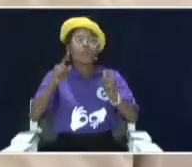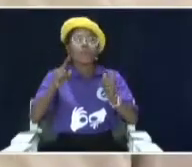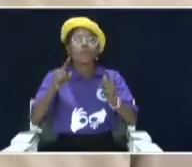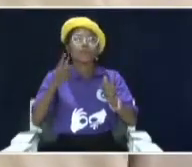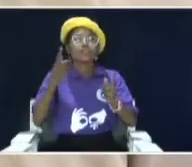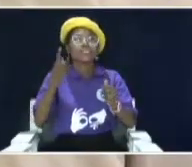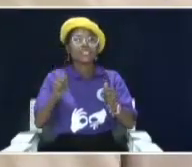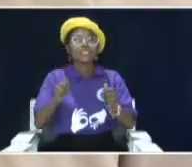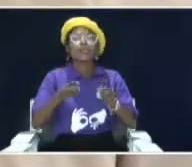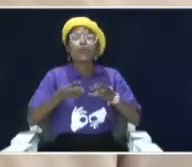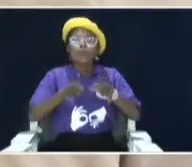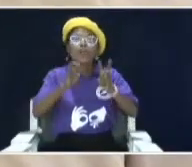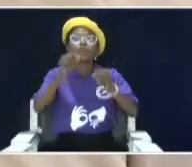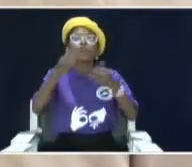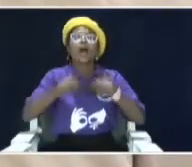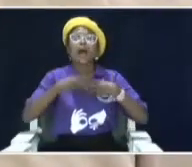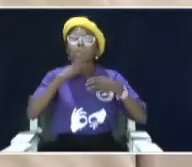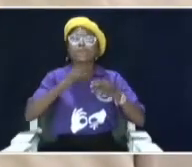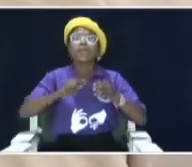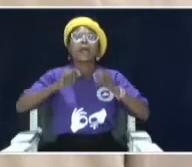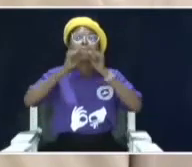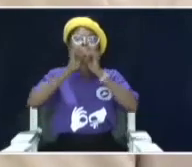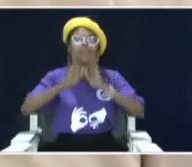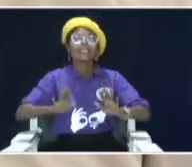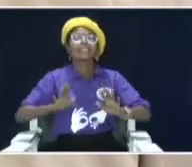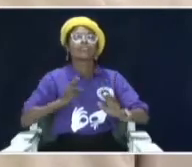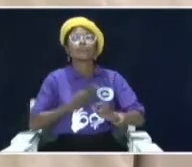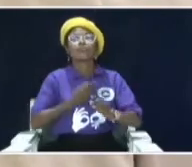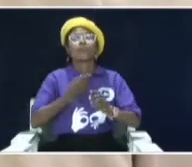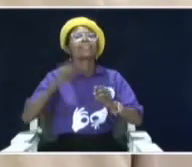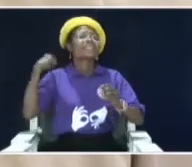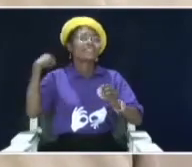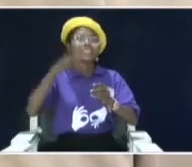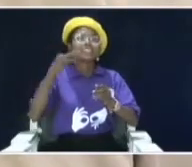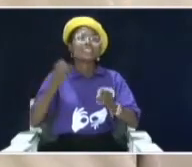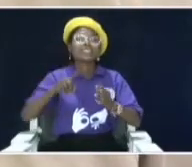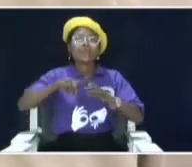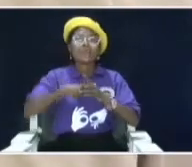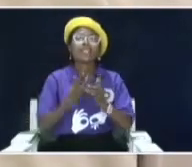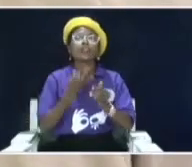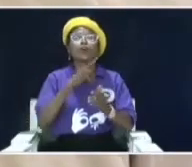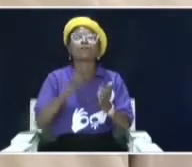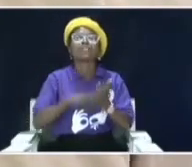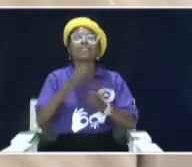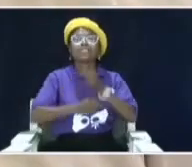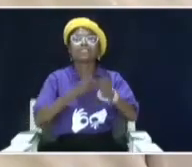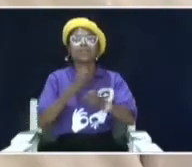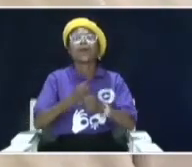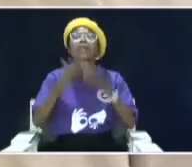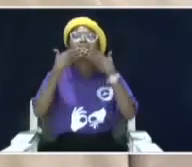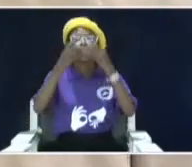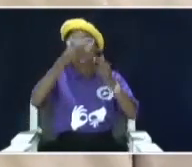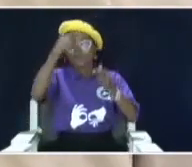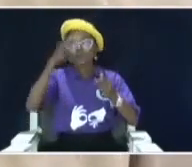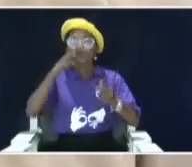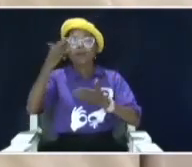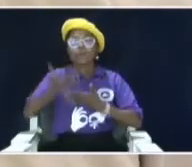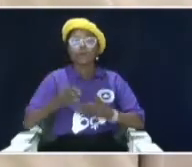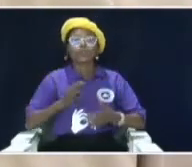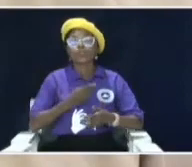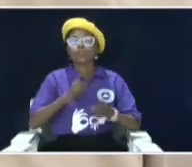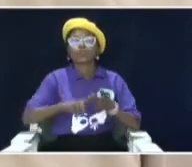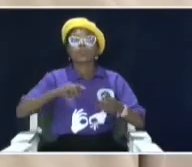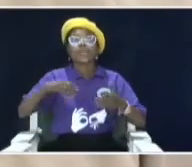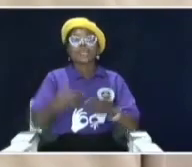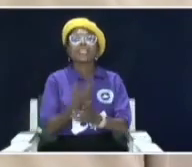you have been blessing us since the beginning of this year. Thank you, Father, because you have brought us to a new month. Thank you